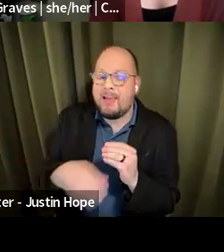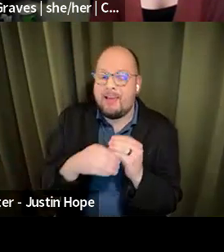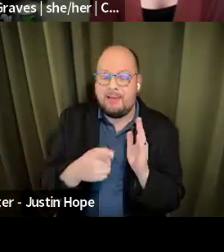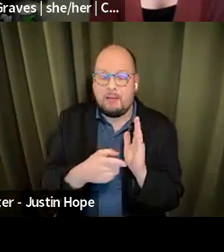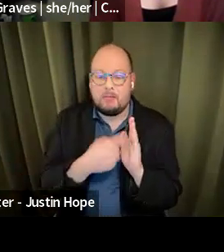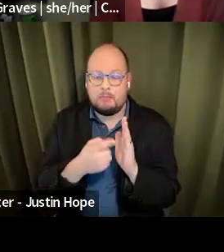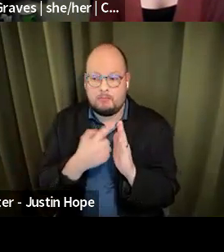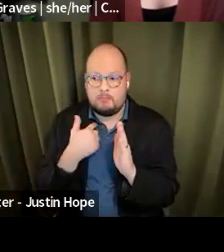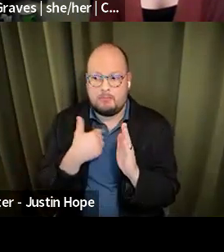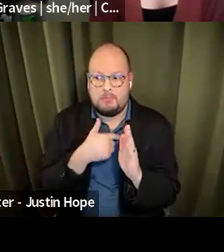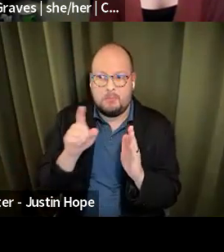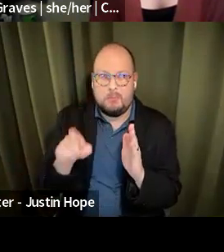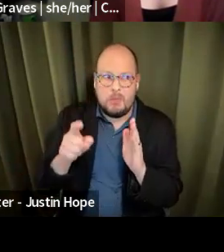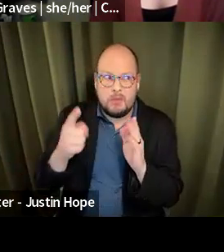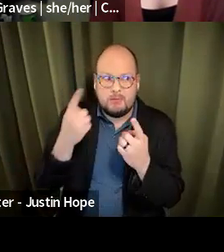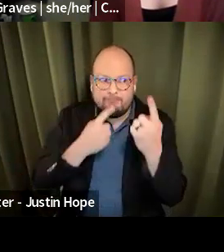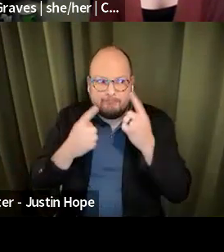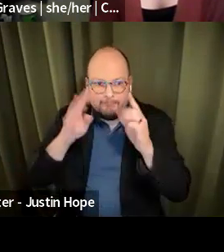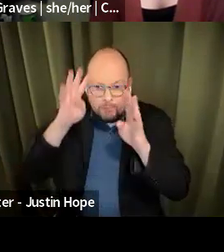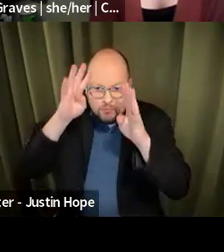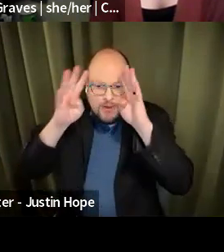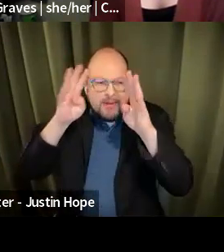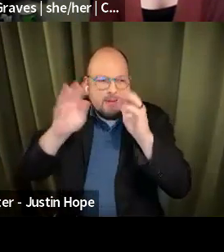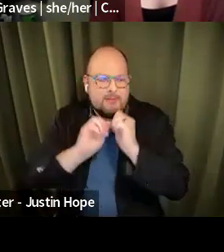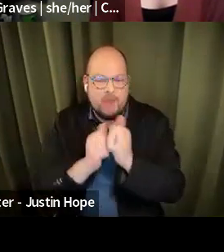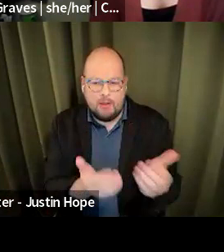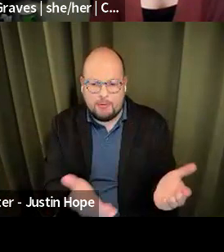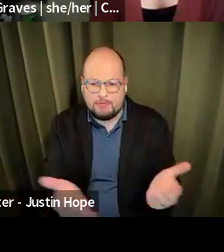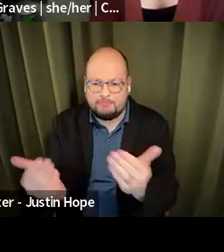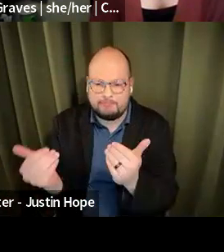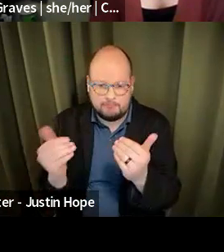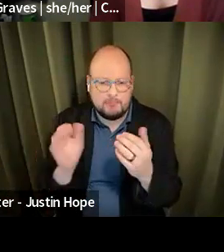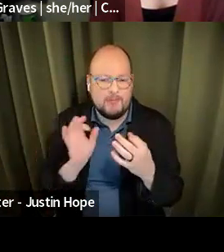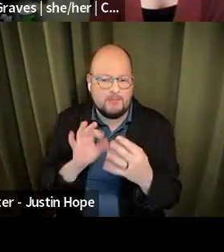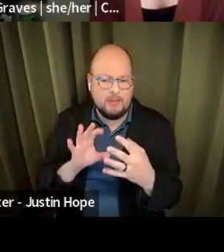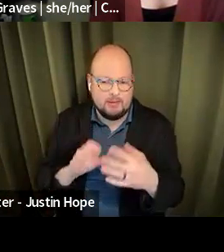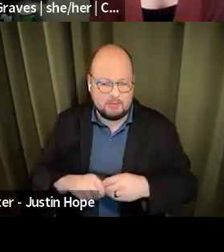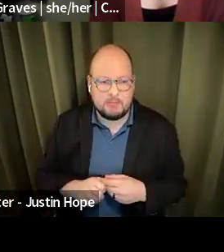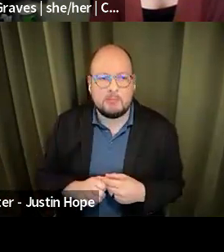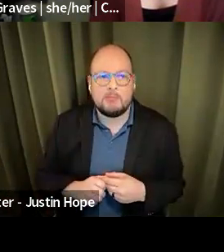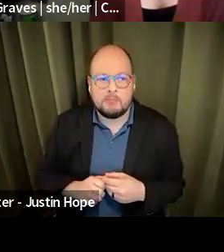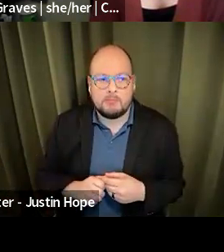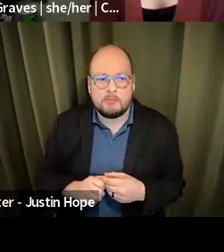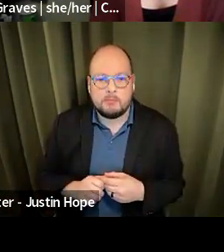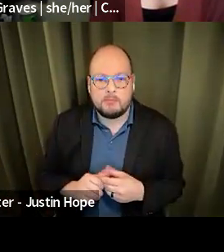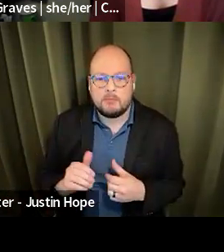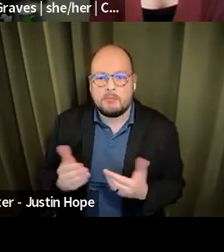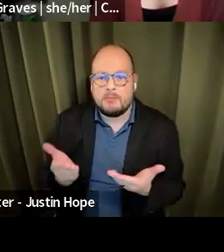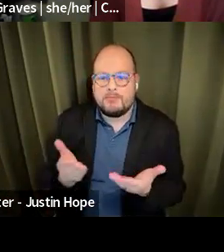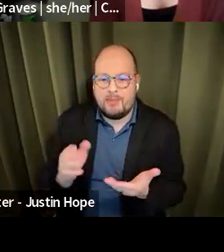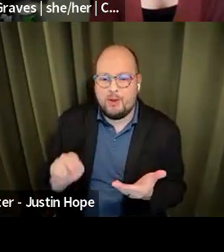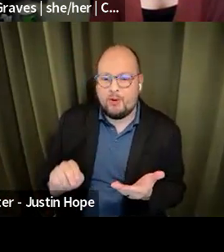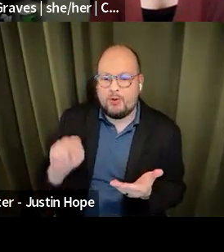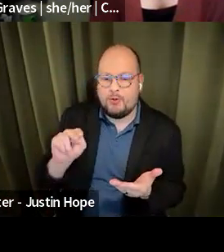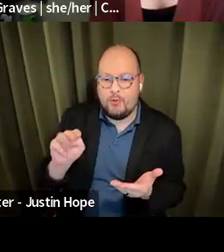in how to get that feedback. So that's where in our organization here in the Northwest, what we have